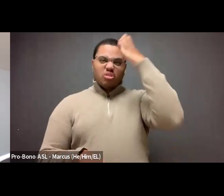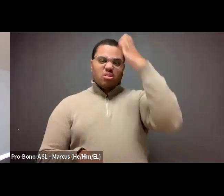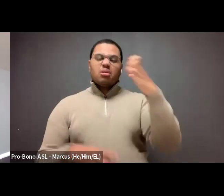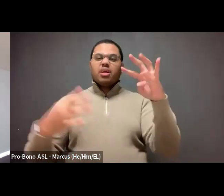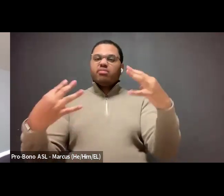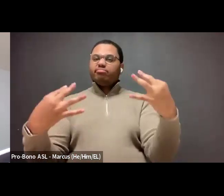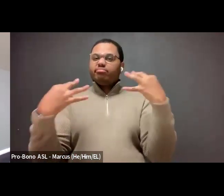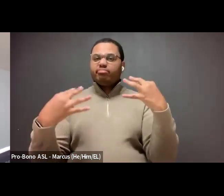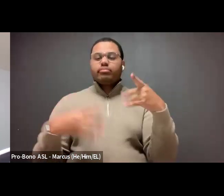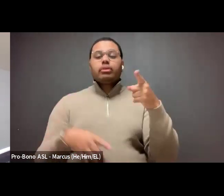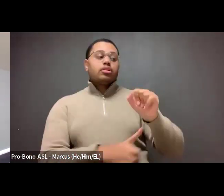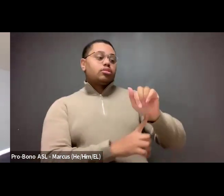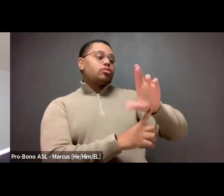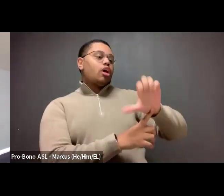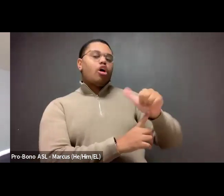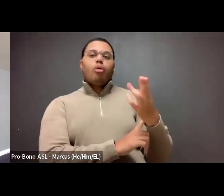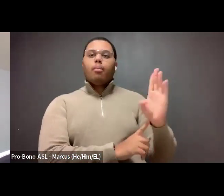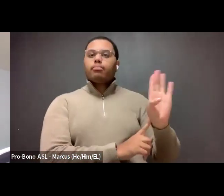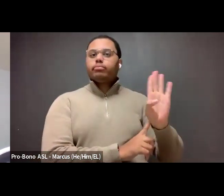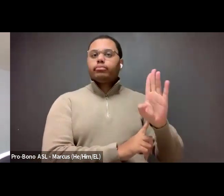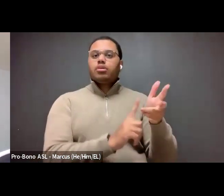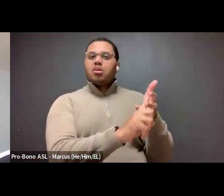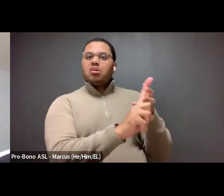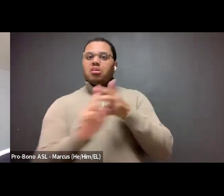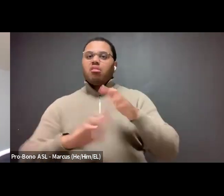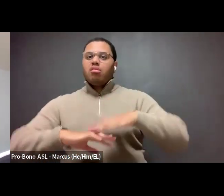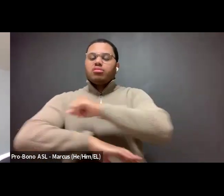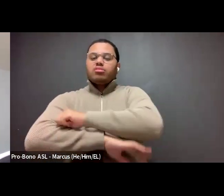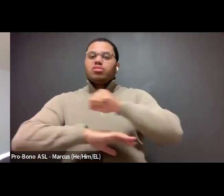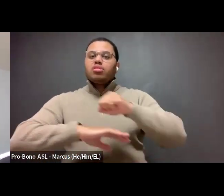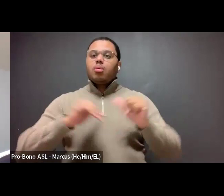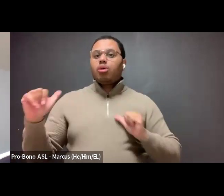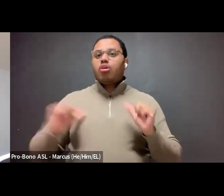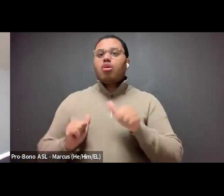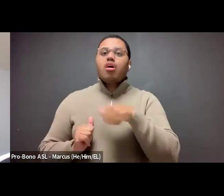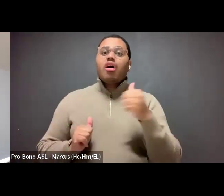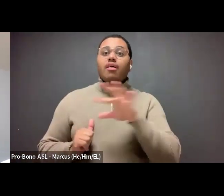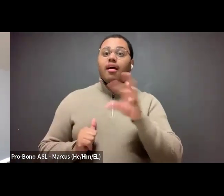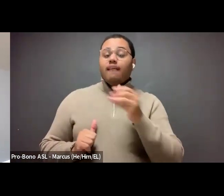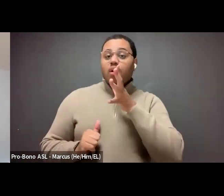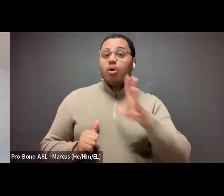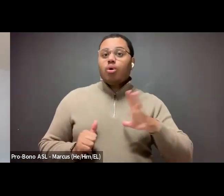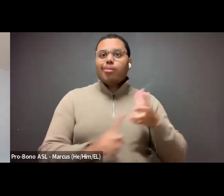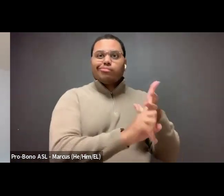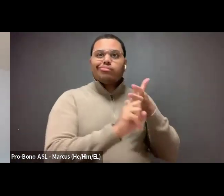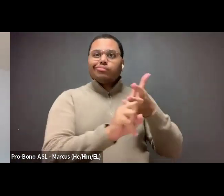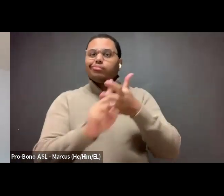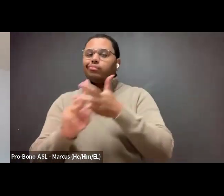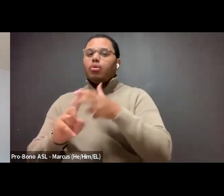Because Sarah Bartman was lured on stage to perform, other young African women were lured on stage to perform as